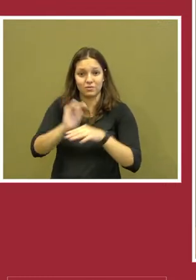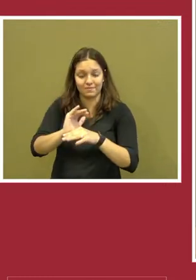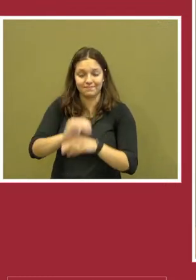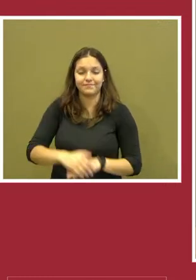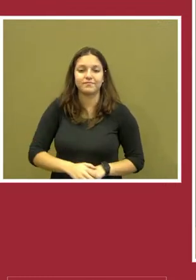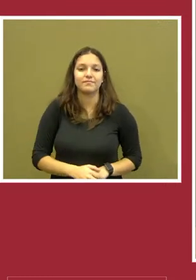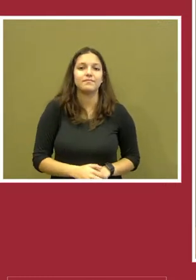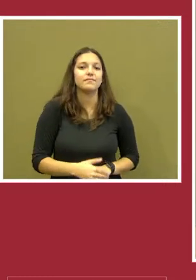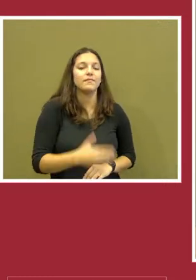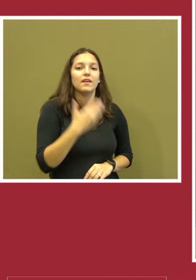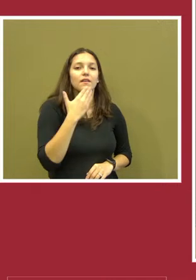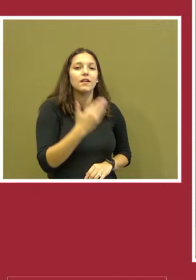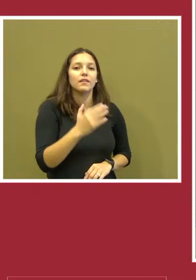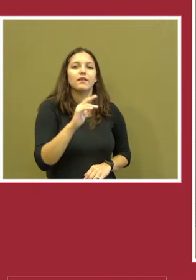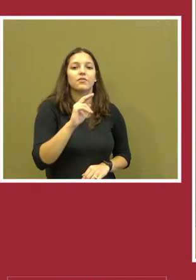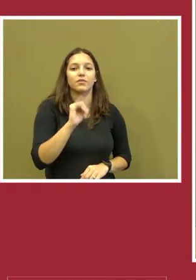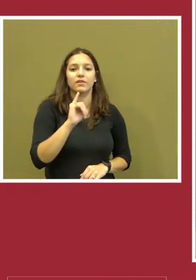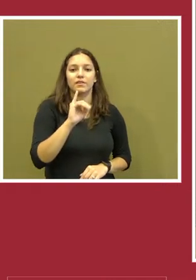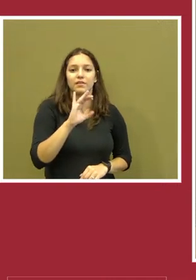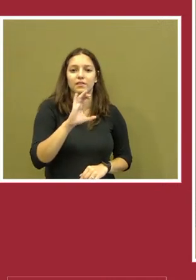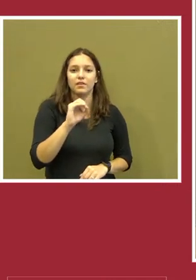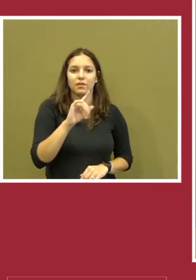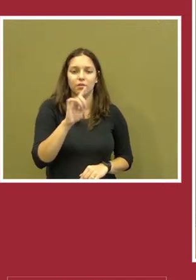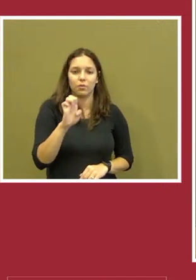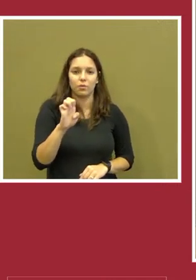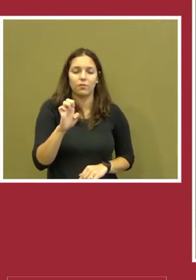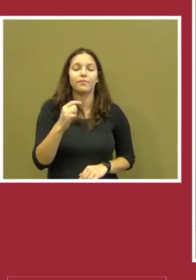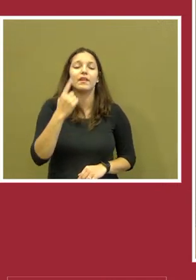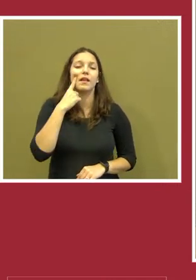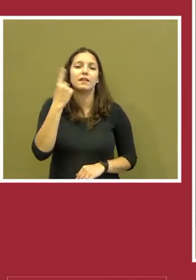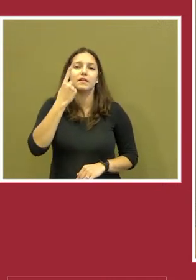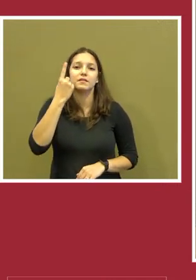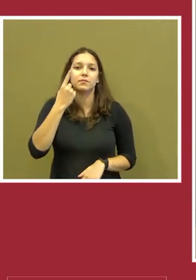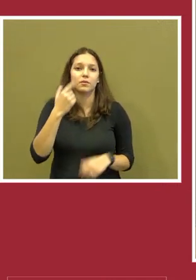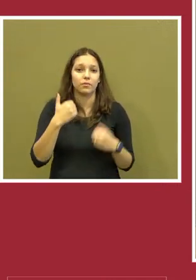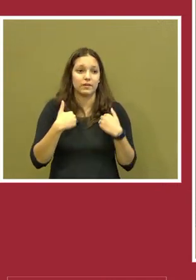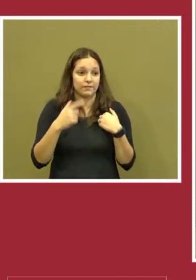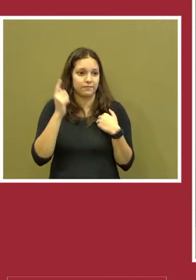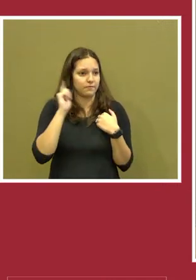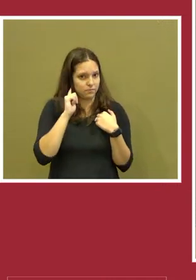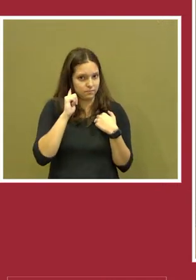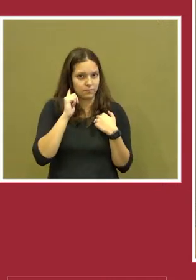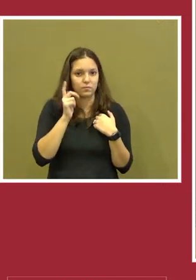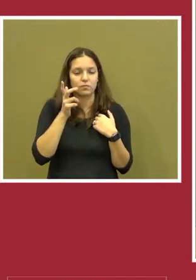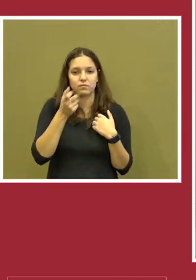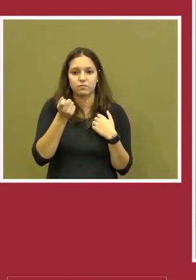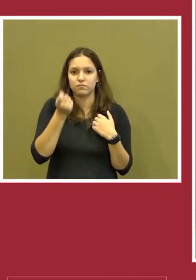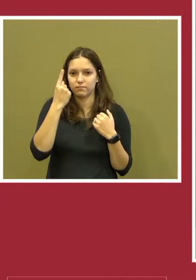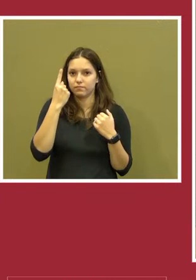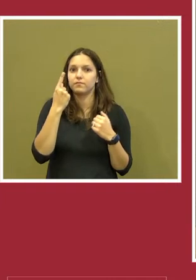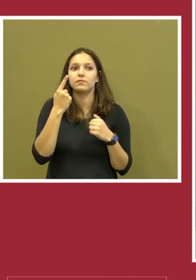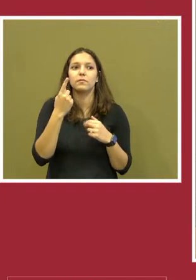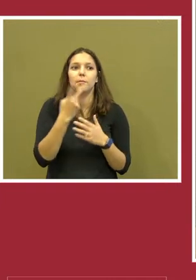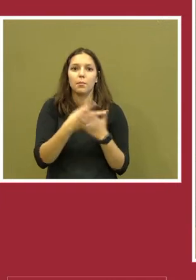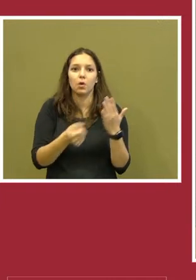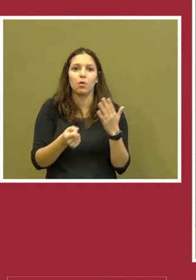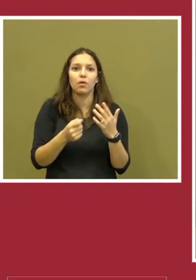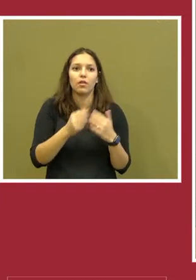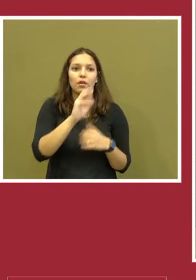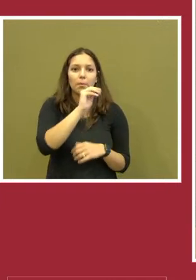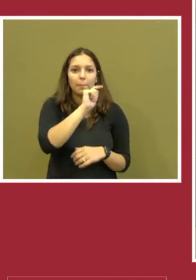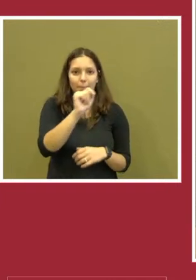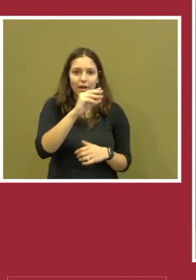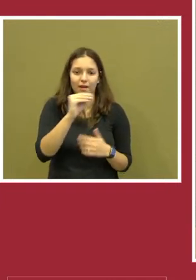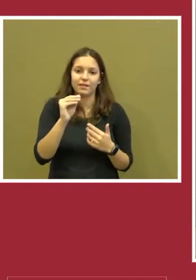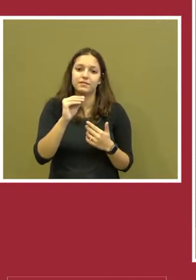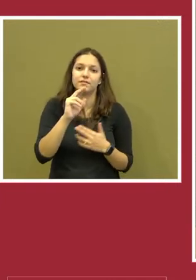Thank you, Nicole. And so I think that this is something that we have heard from both Matt and Nicole,